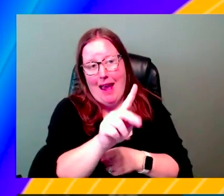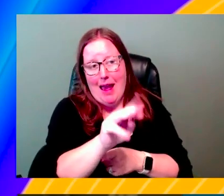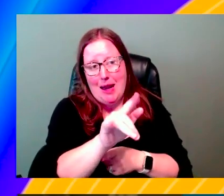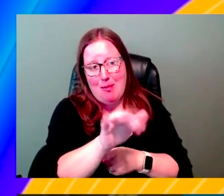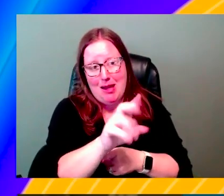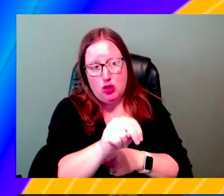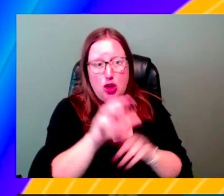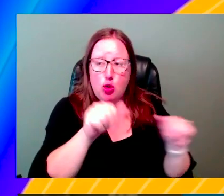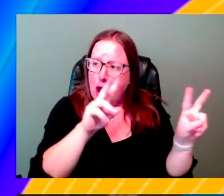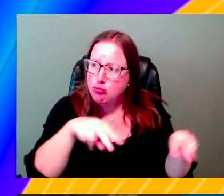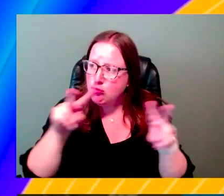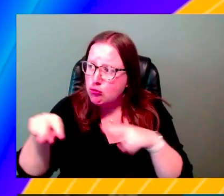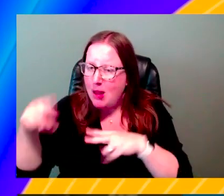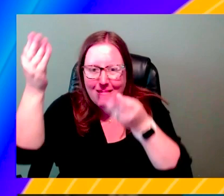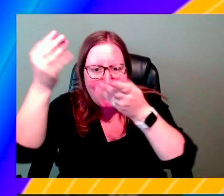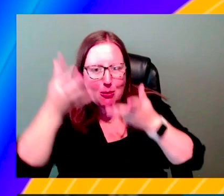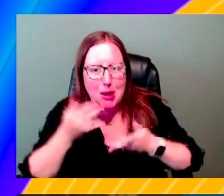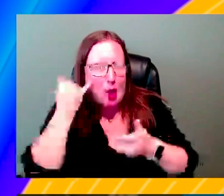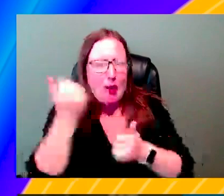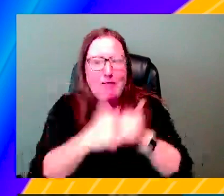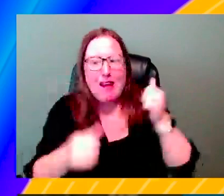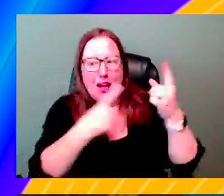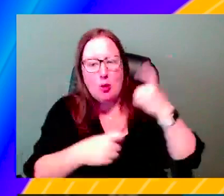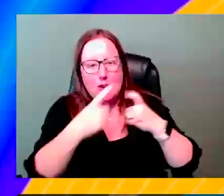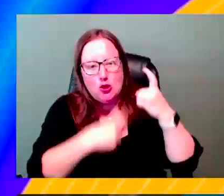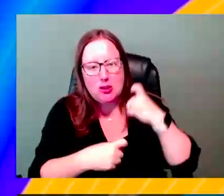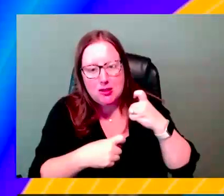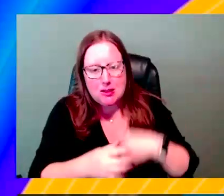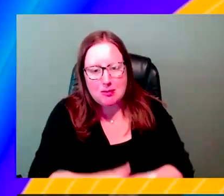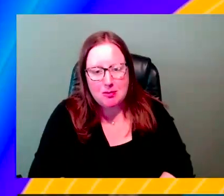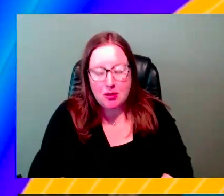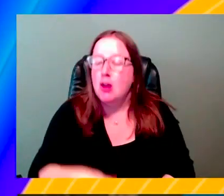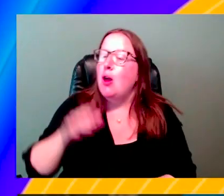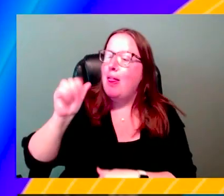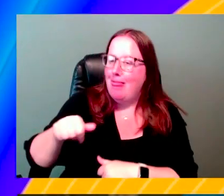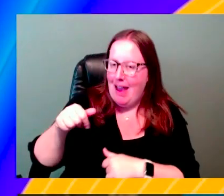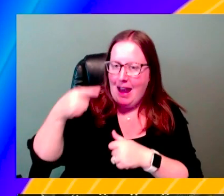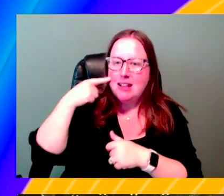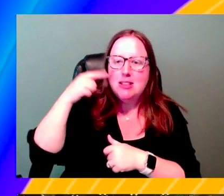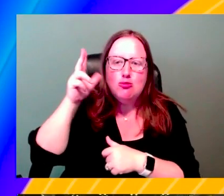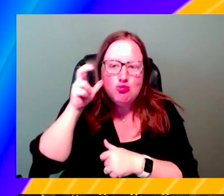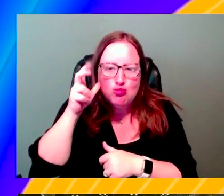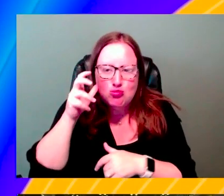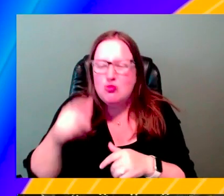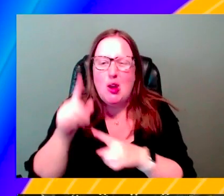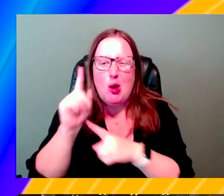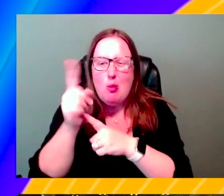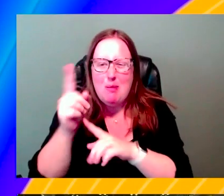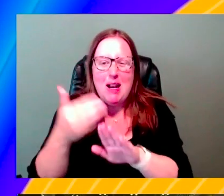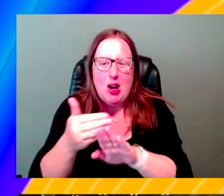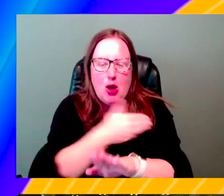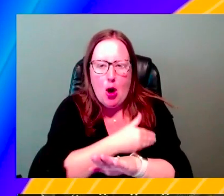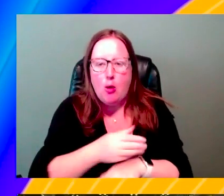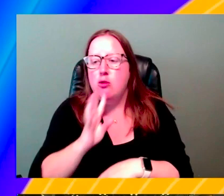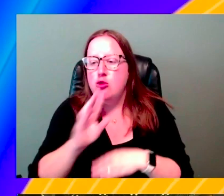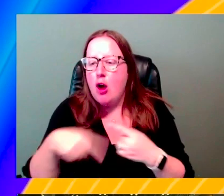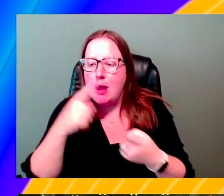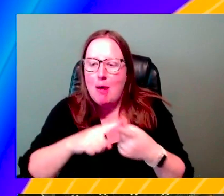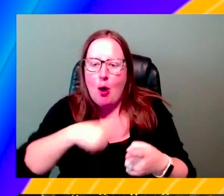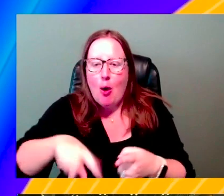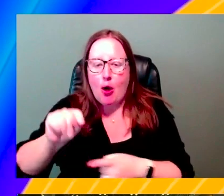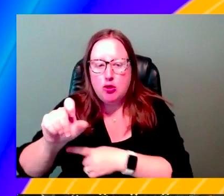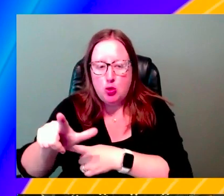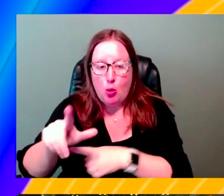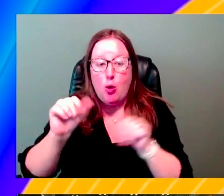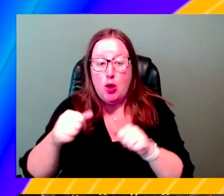and let me know if you have any questions. So that was some audio I just generated a moment ago, just talking about our tool. And you can see now my character